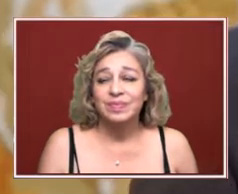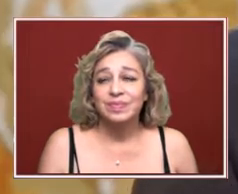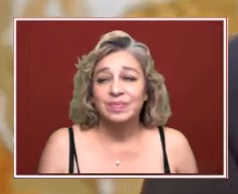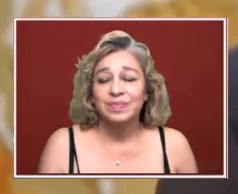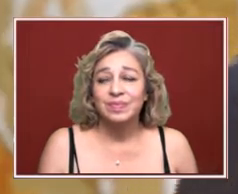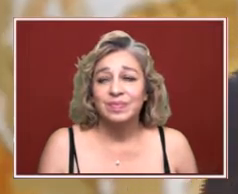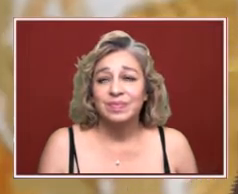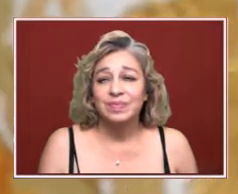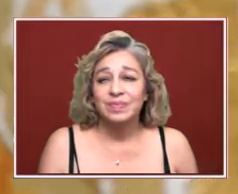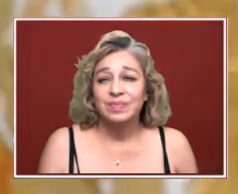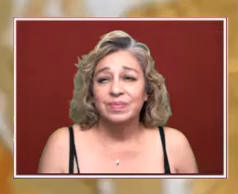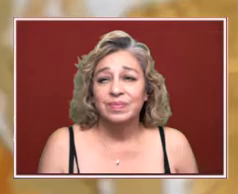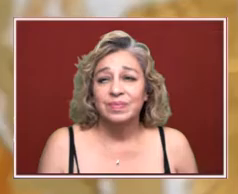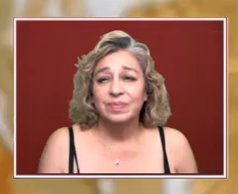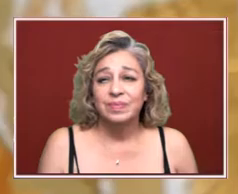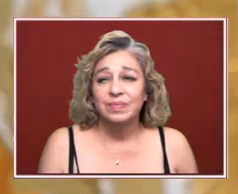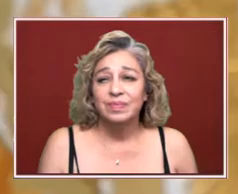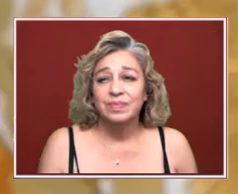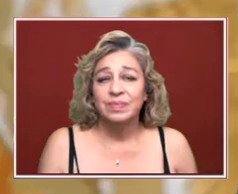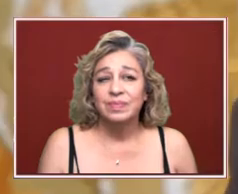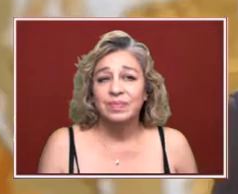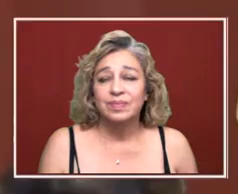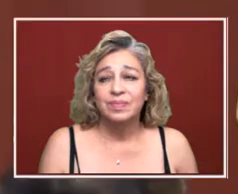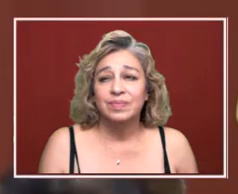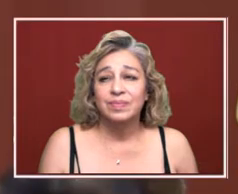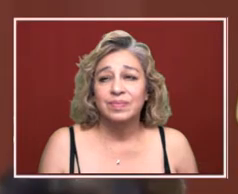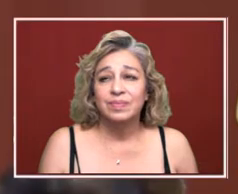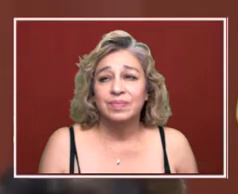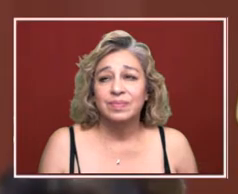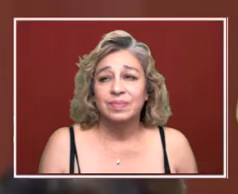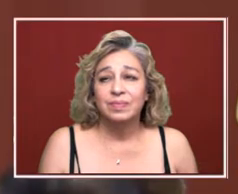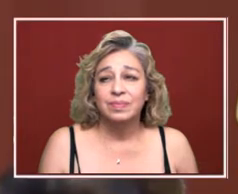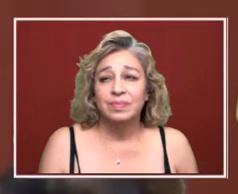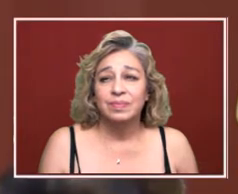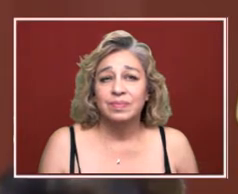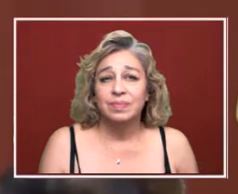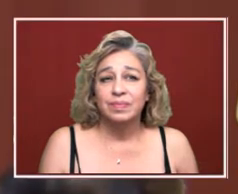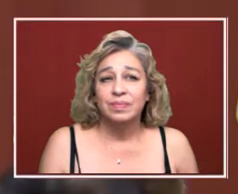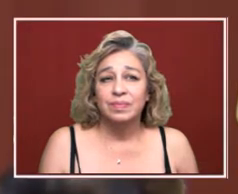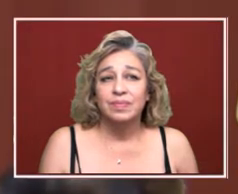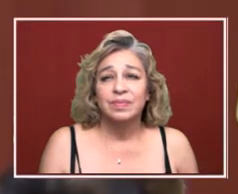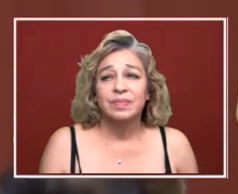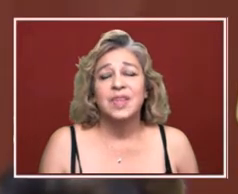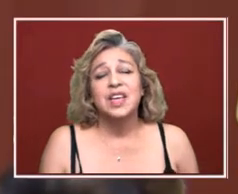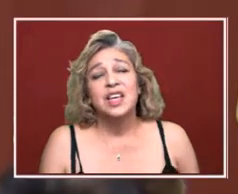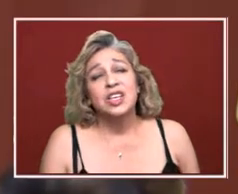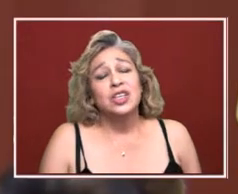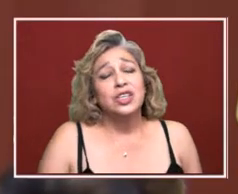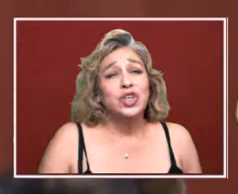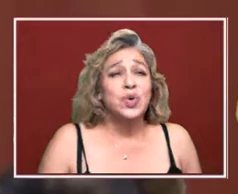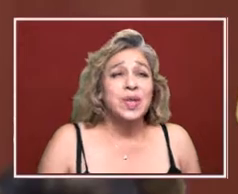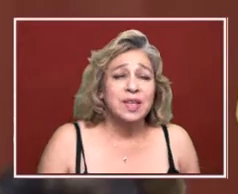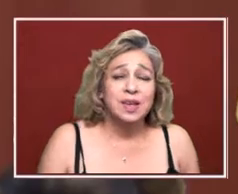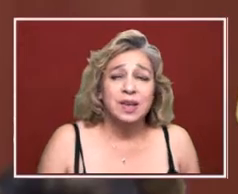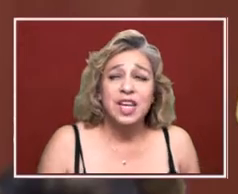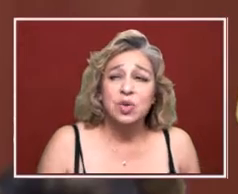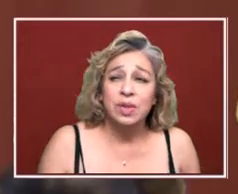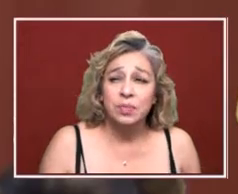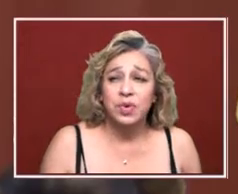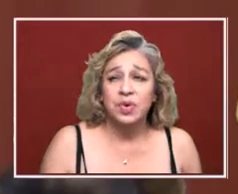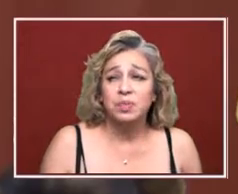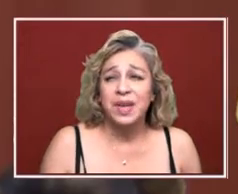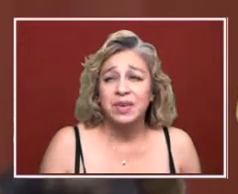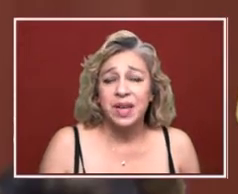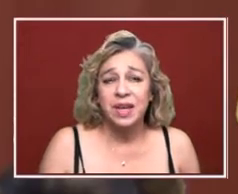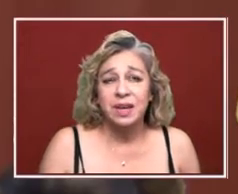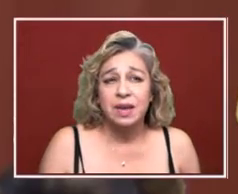produjo en el periodo neoliberal mucha desintegración de las familias. During the